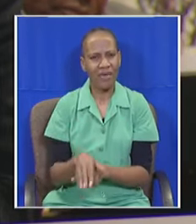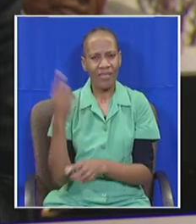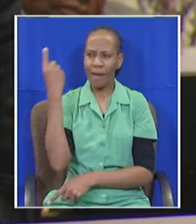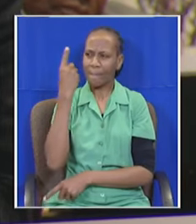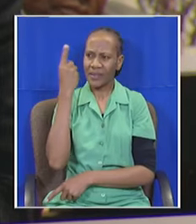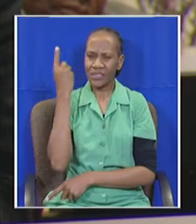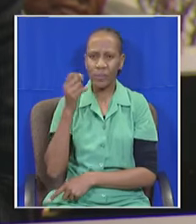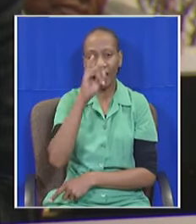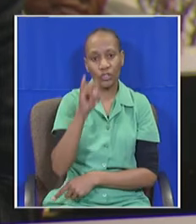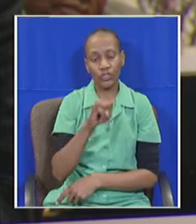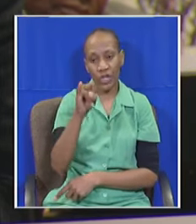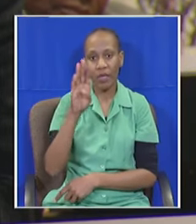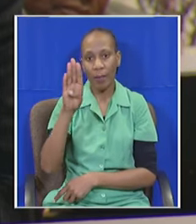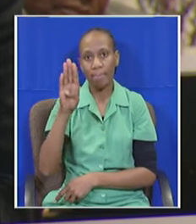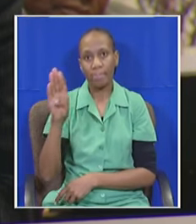Principal J.D.